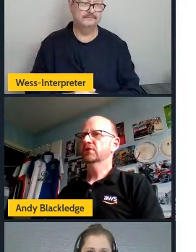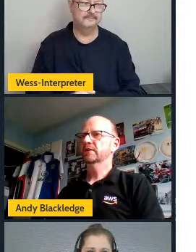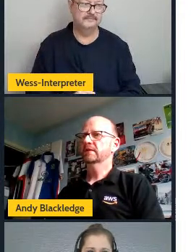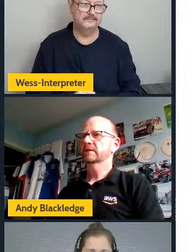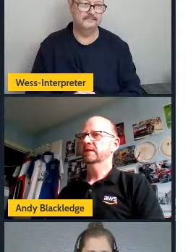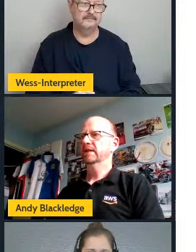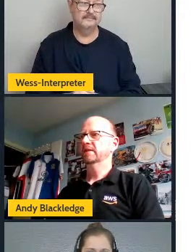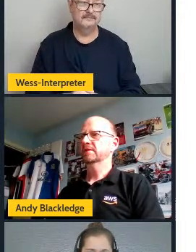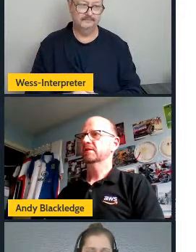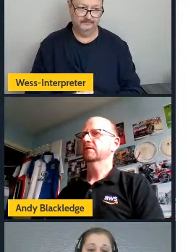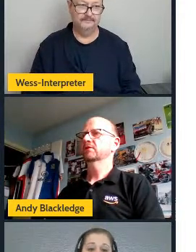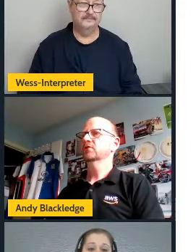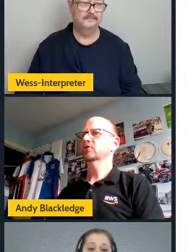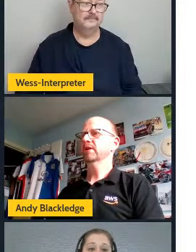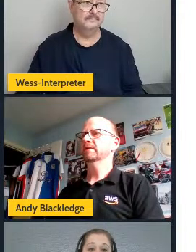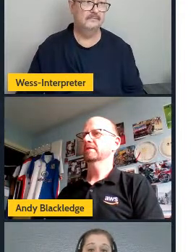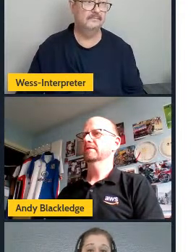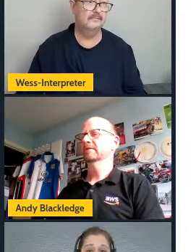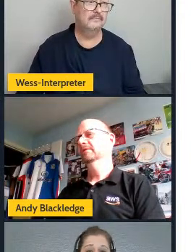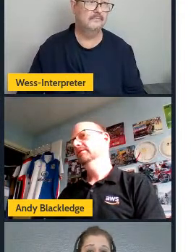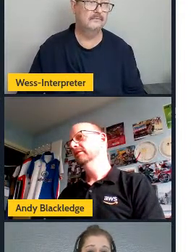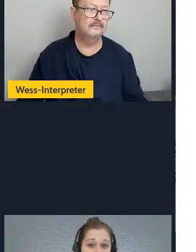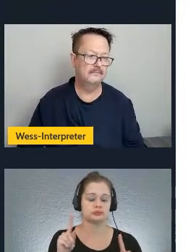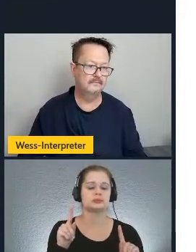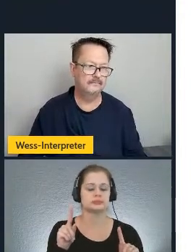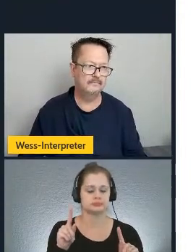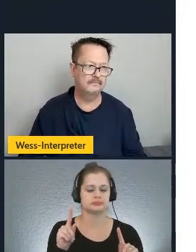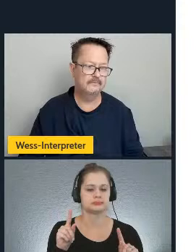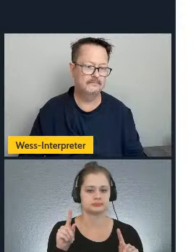And the solution is to create